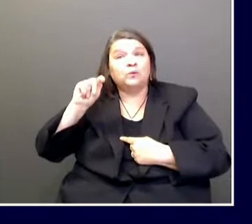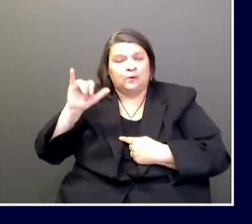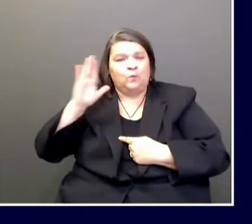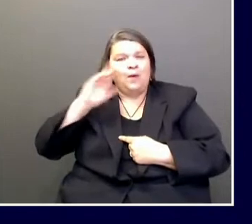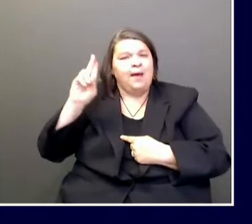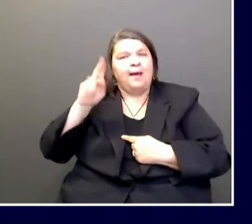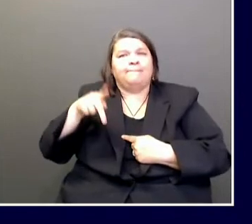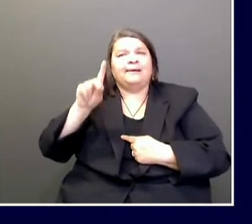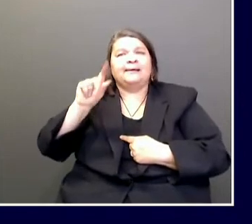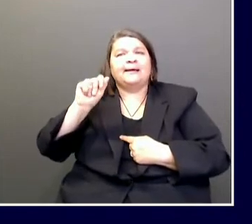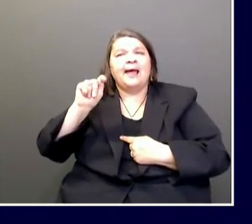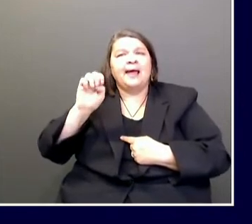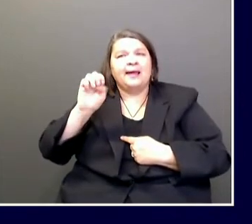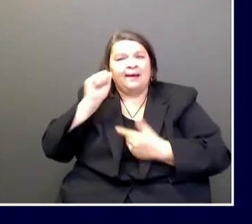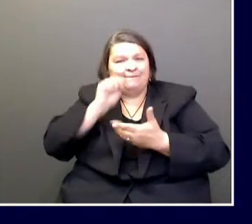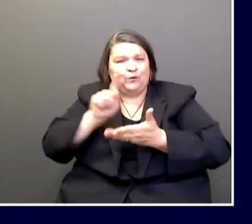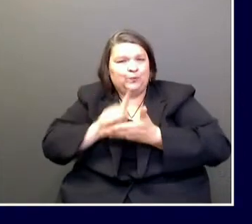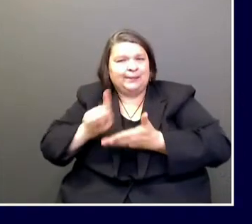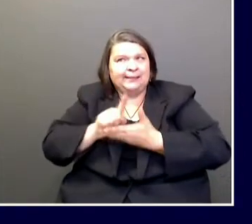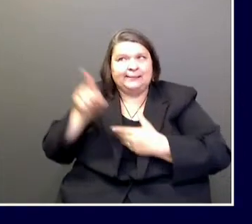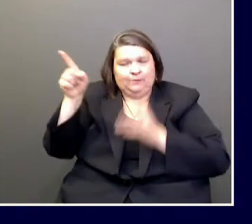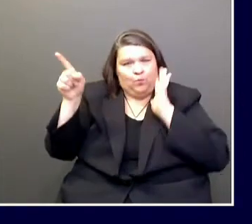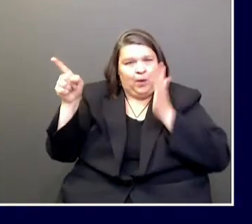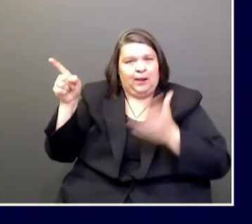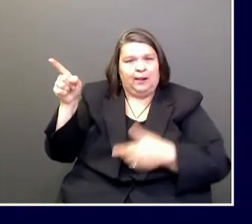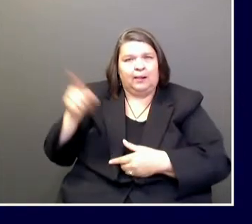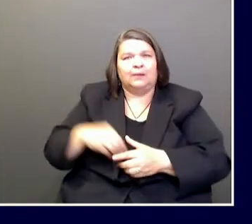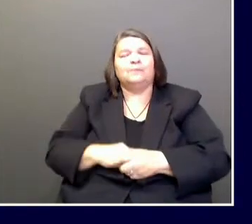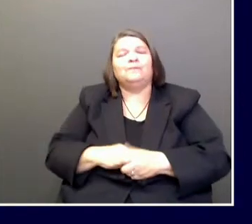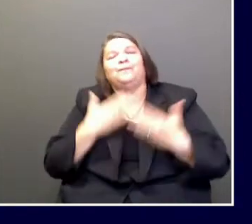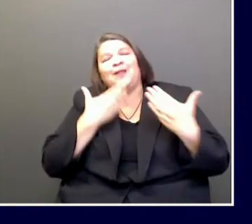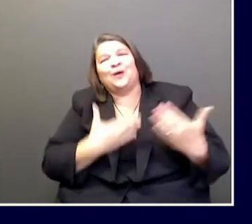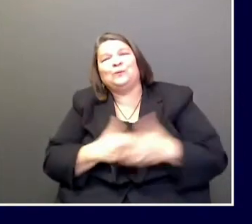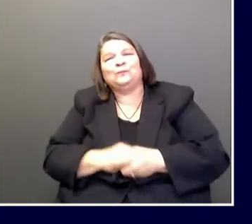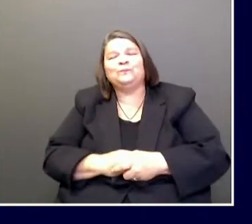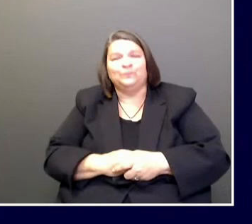Thank you. Thanks, Jessica. Let me go to Patty White at Maine Public.